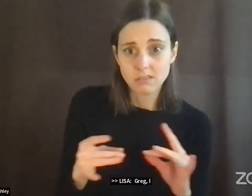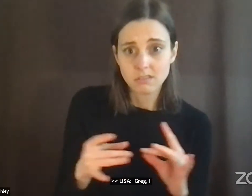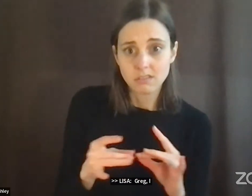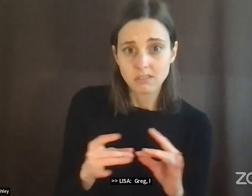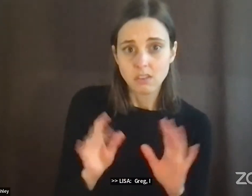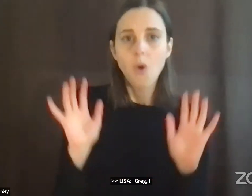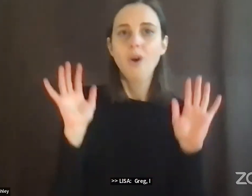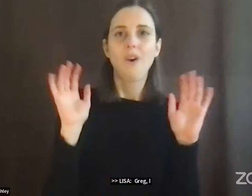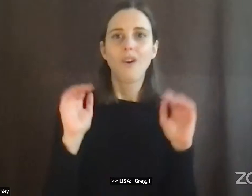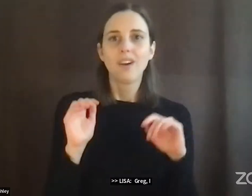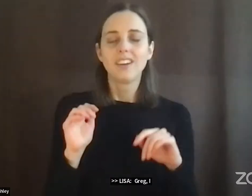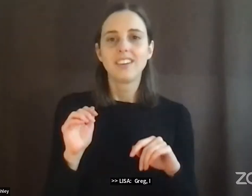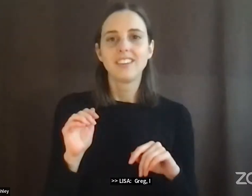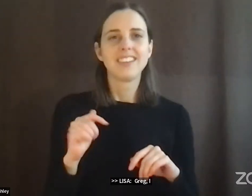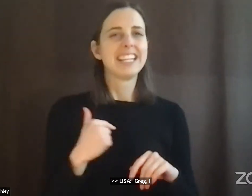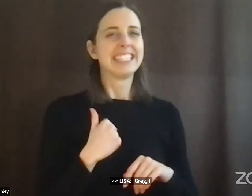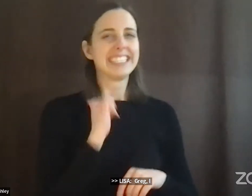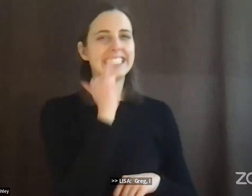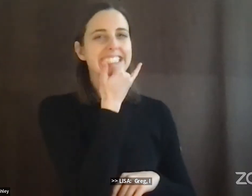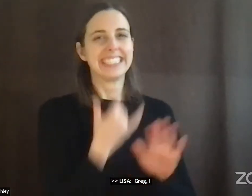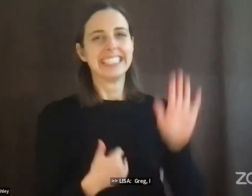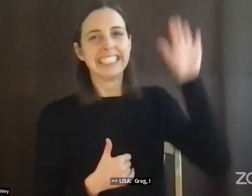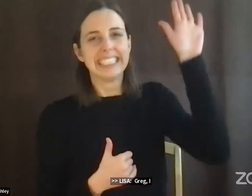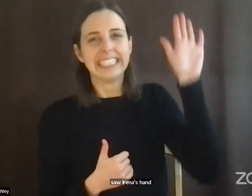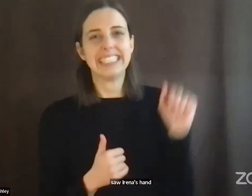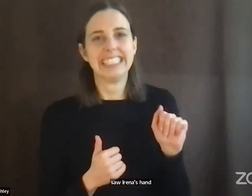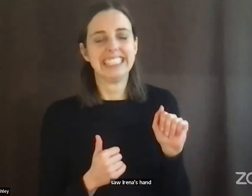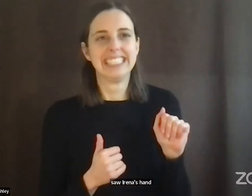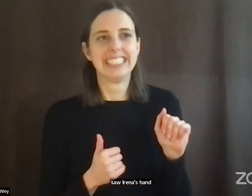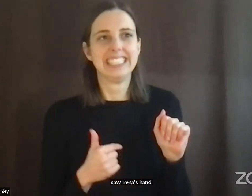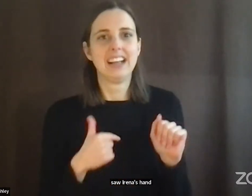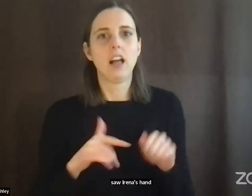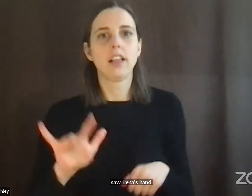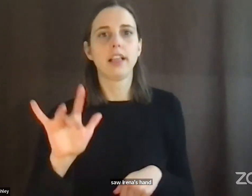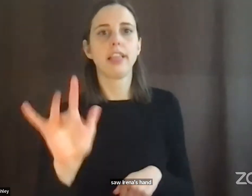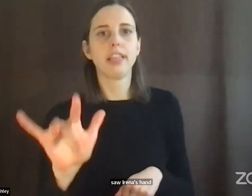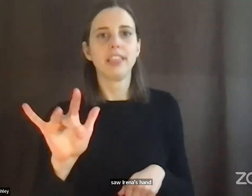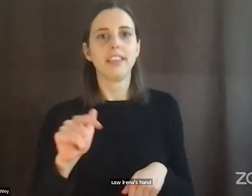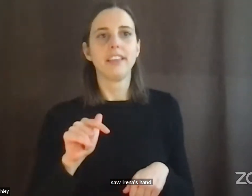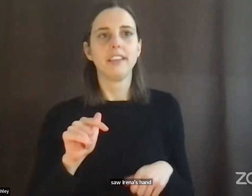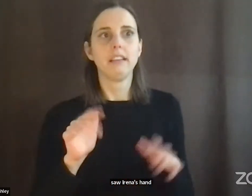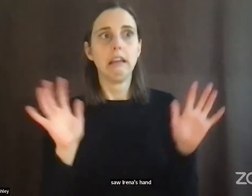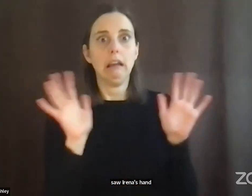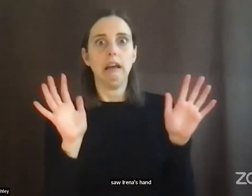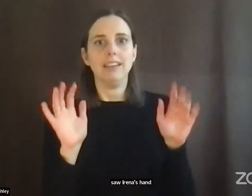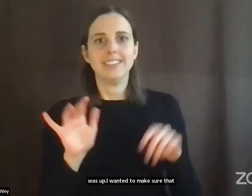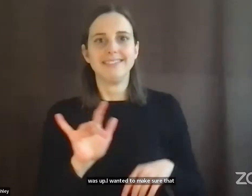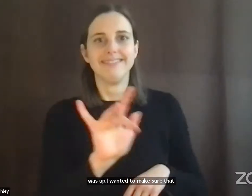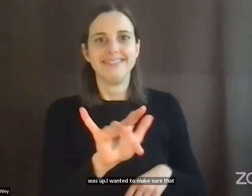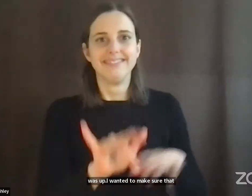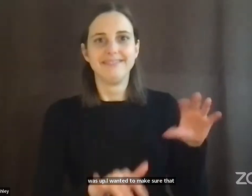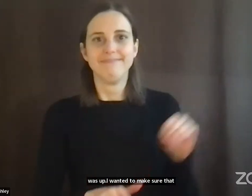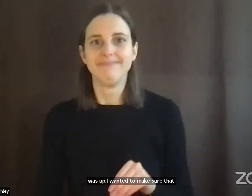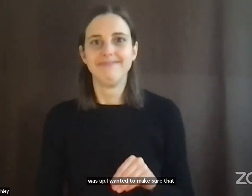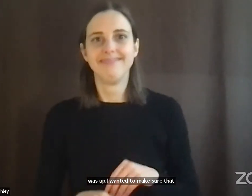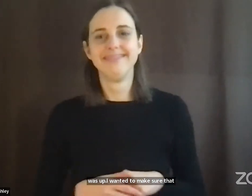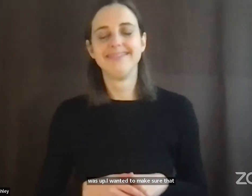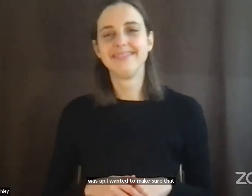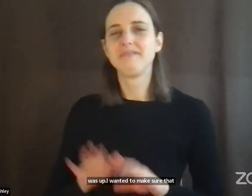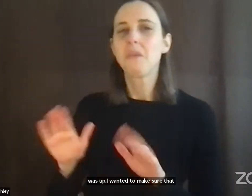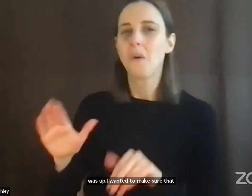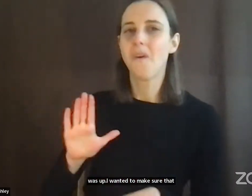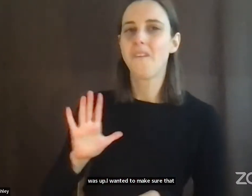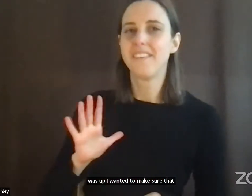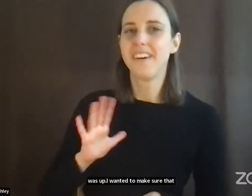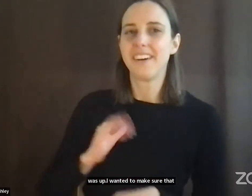All right. That was an accident. It was just popping on my page and I was like putting it on and off. Okay, just wanted to